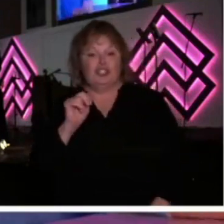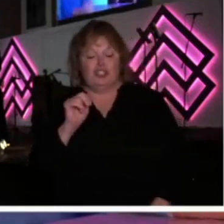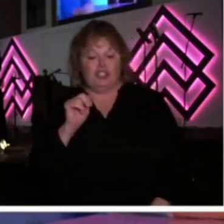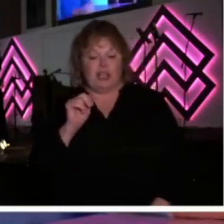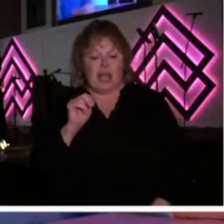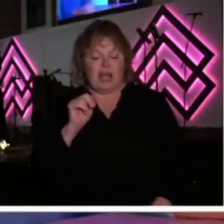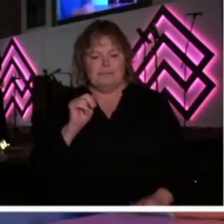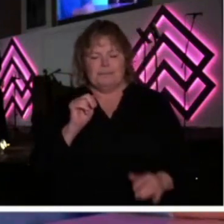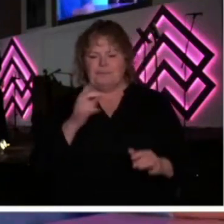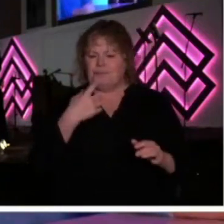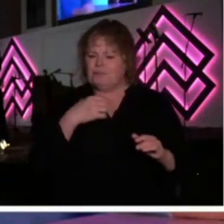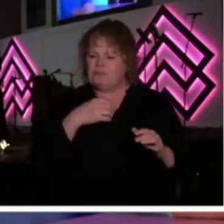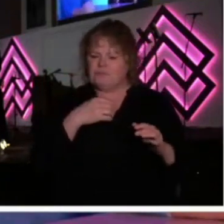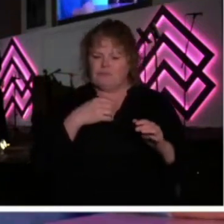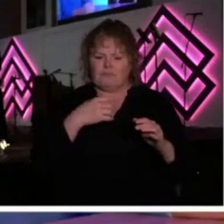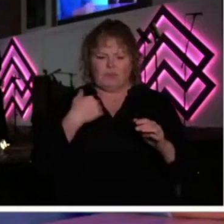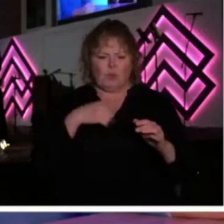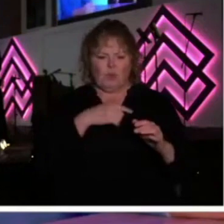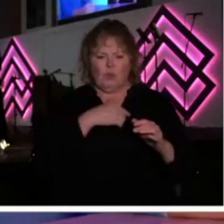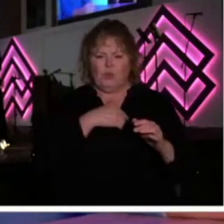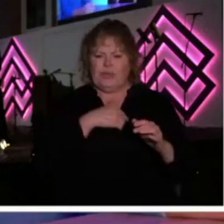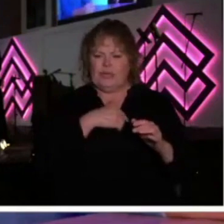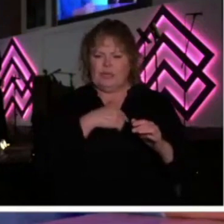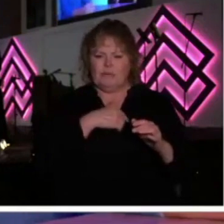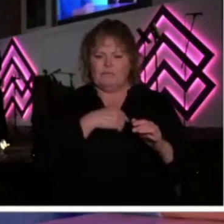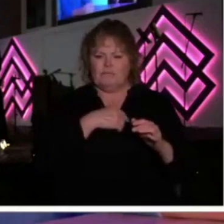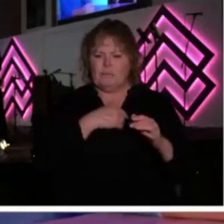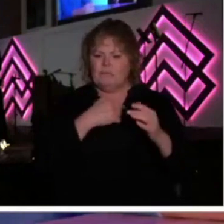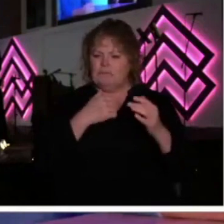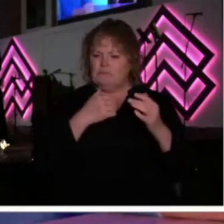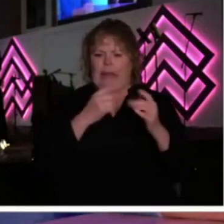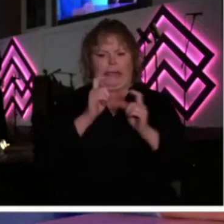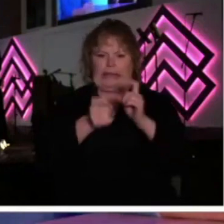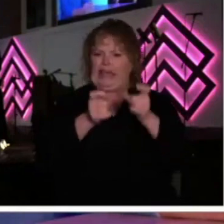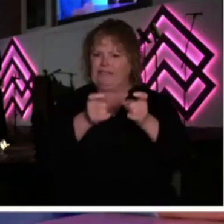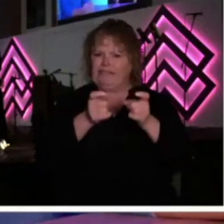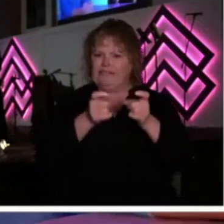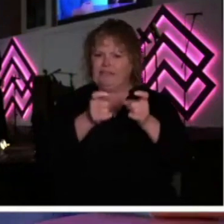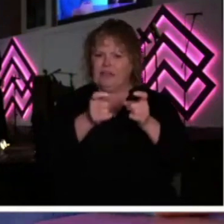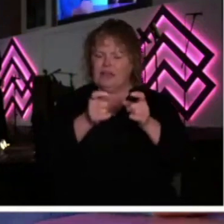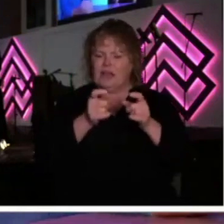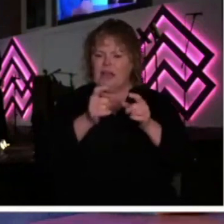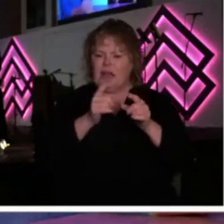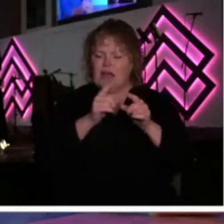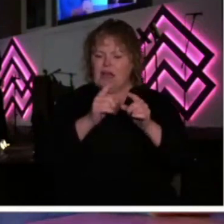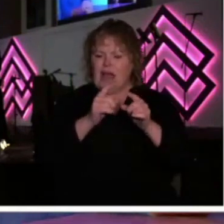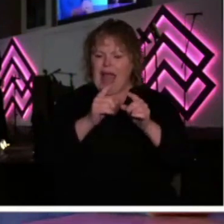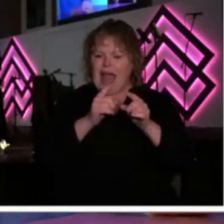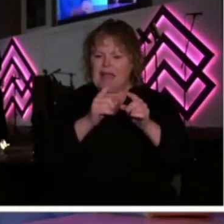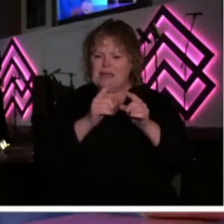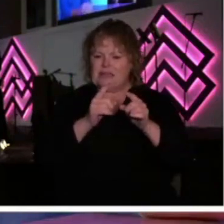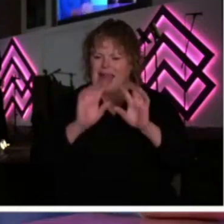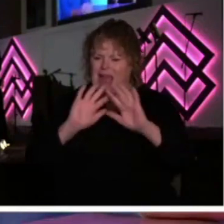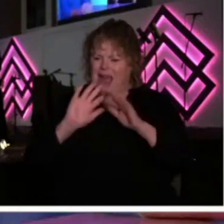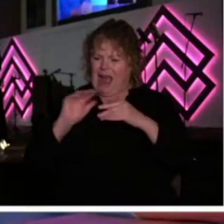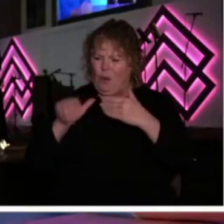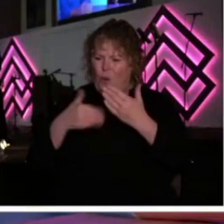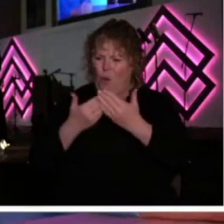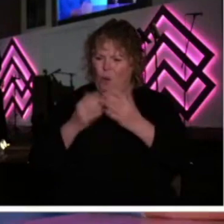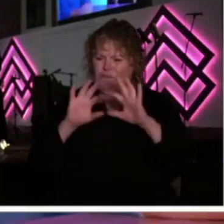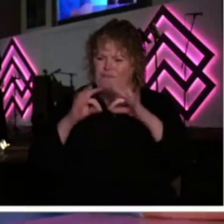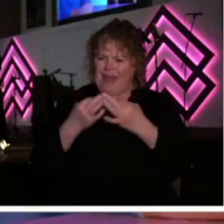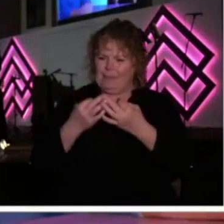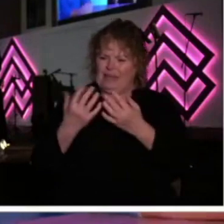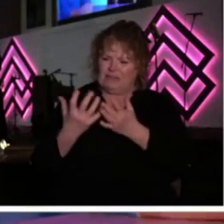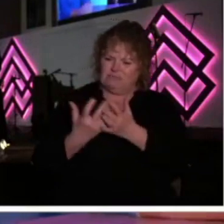know, but we always give to where we're being fed, and our whole family's being fed at Grace,